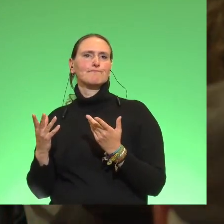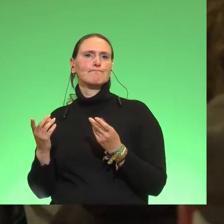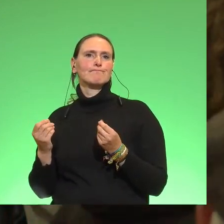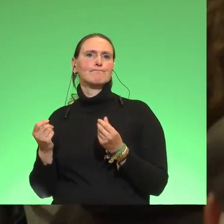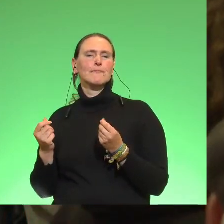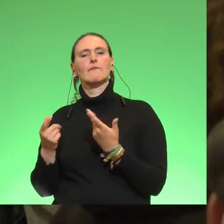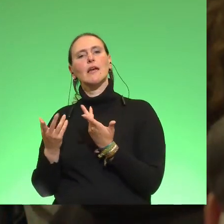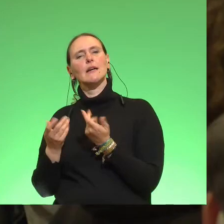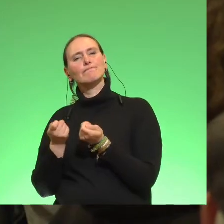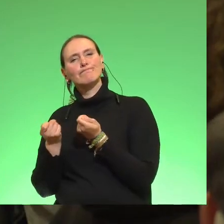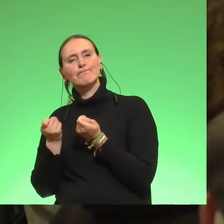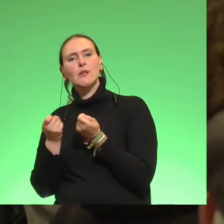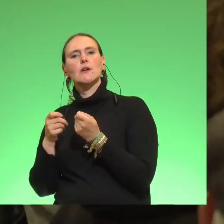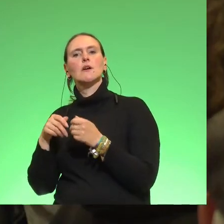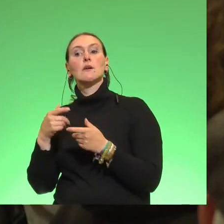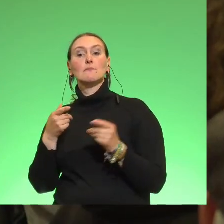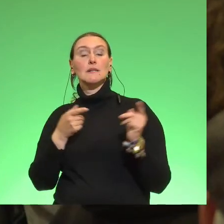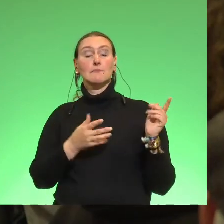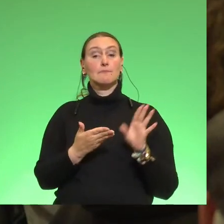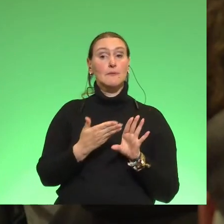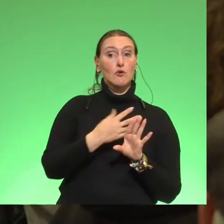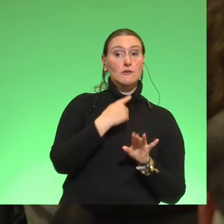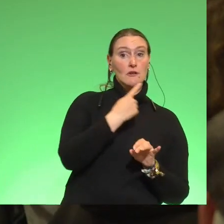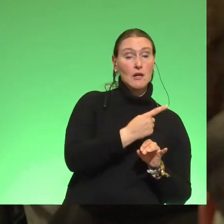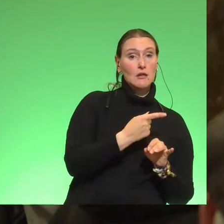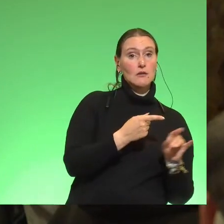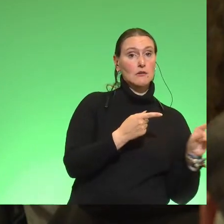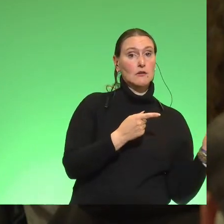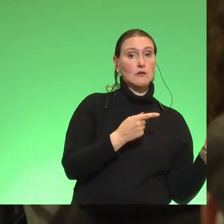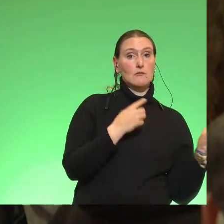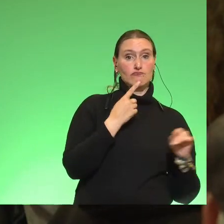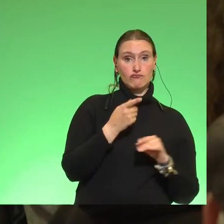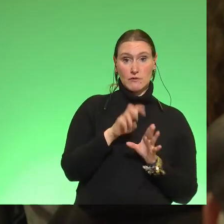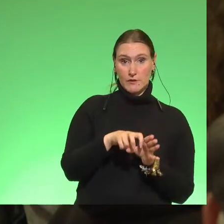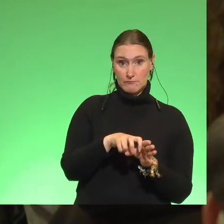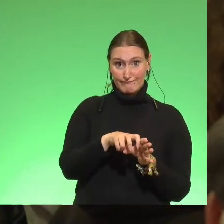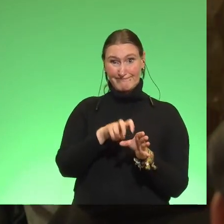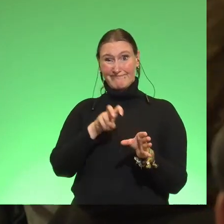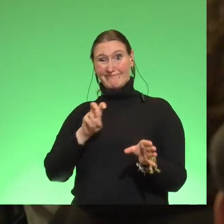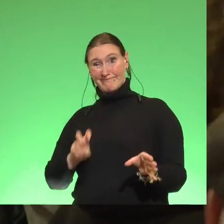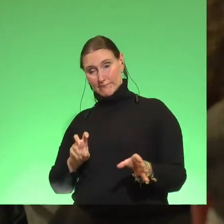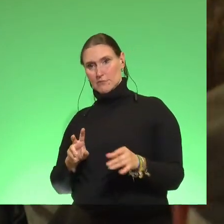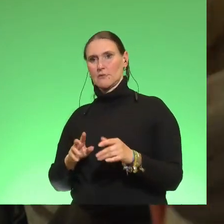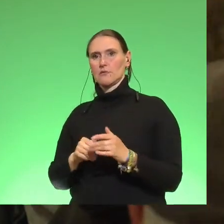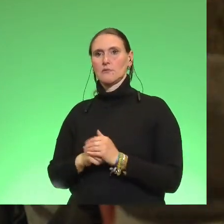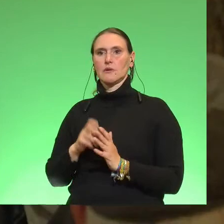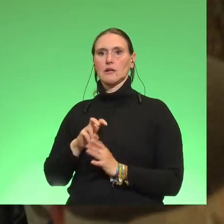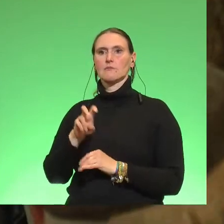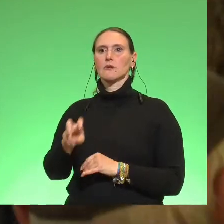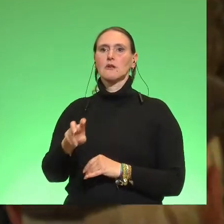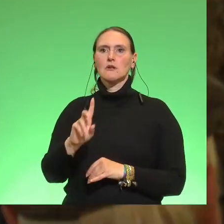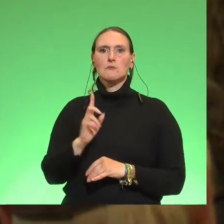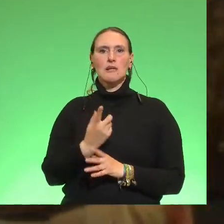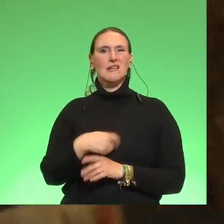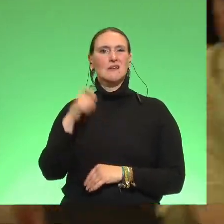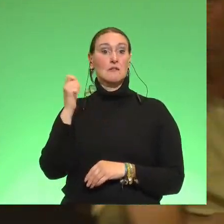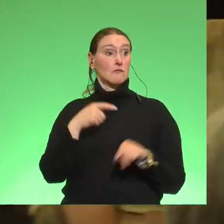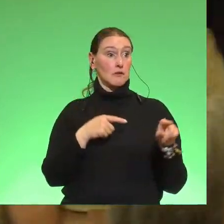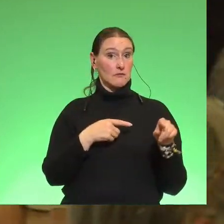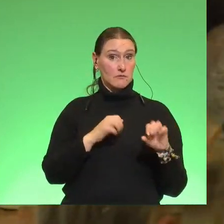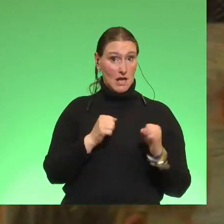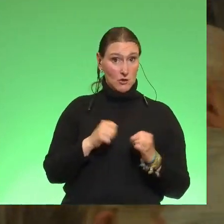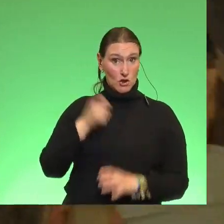step out and join. I think I will propose, if you cannot beat them, join us.